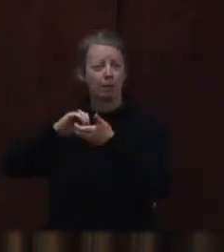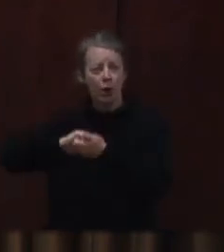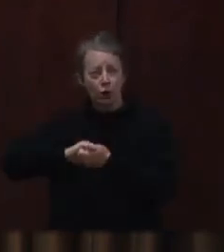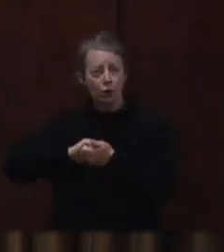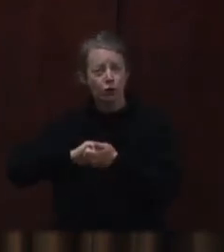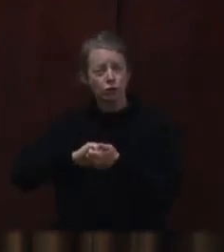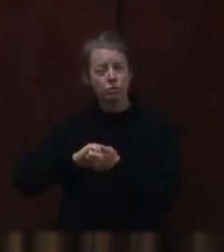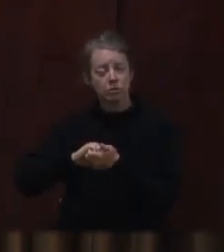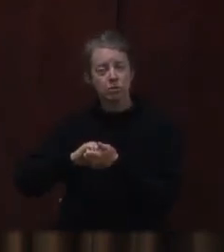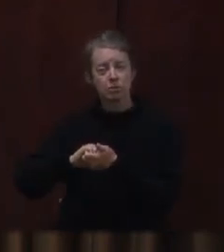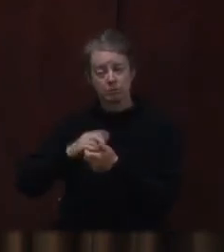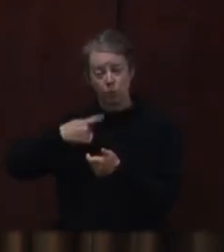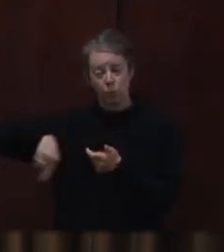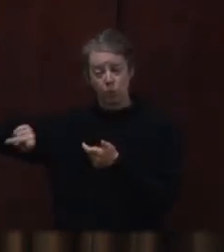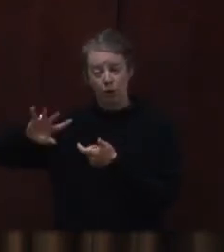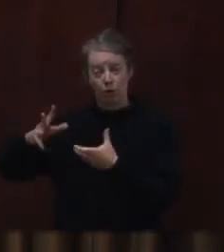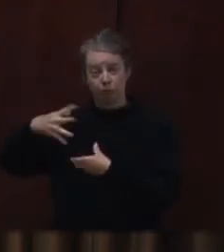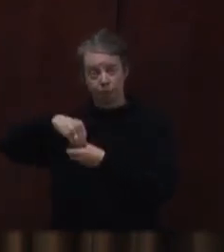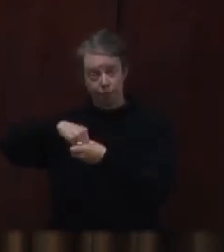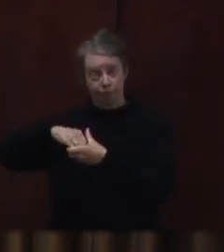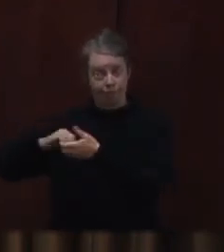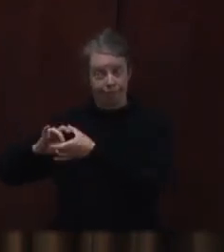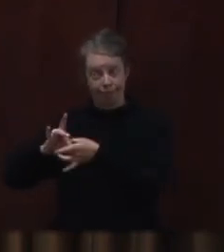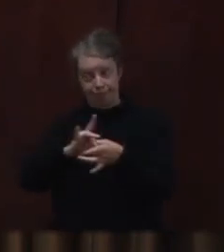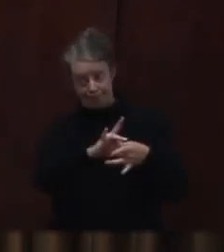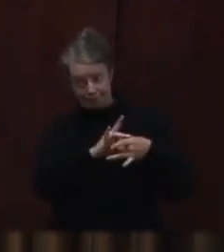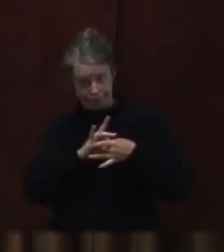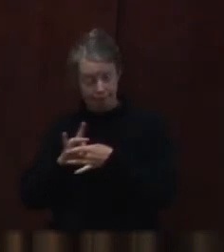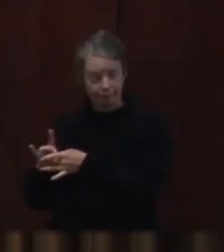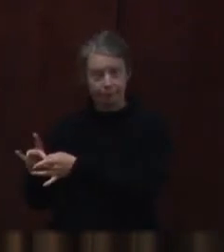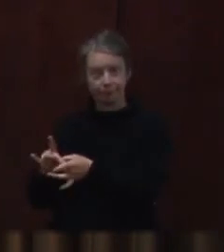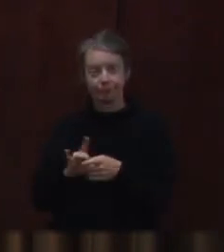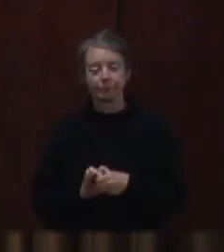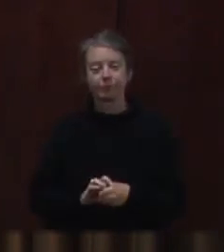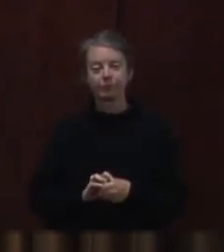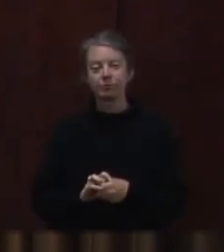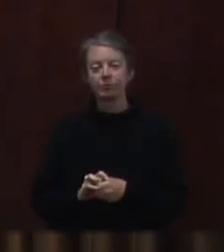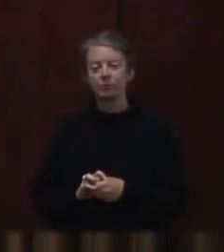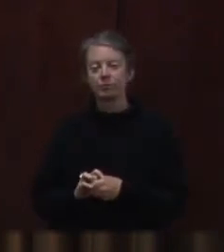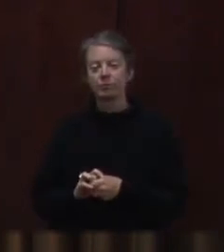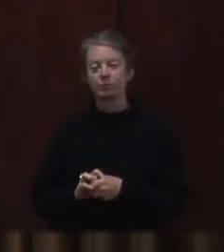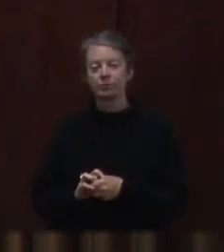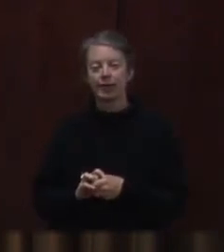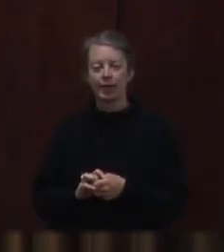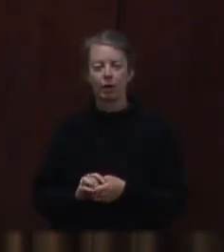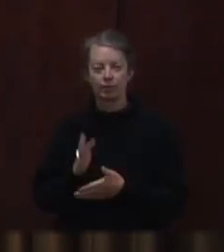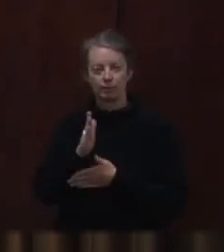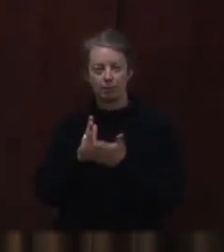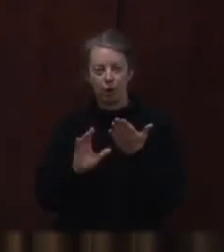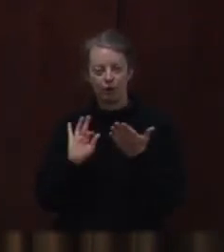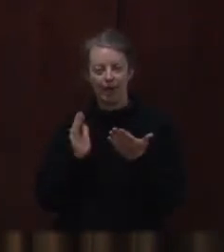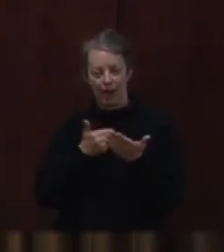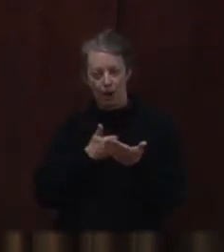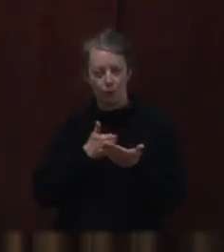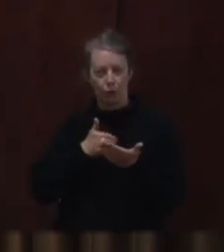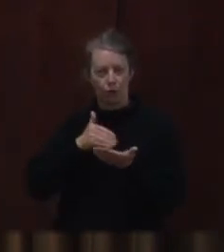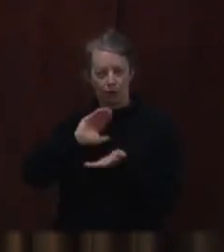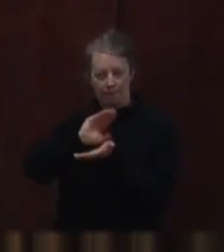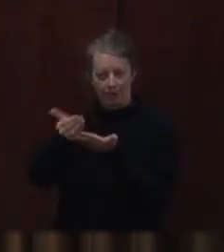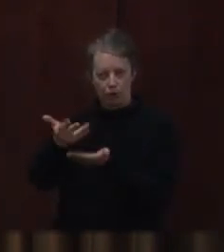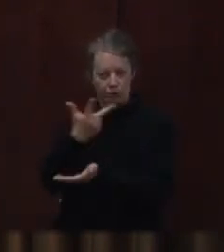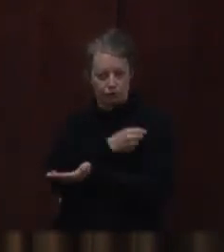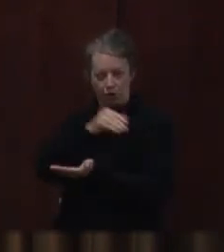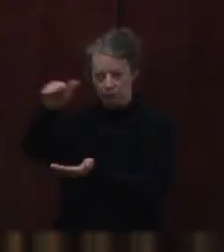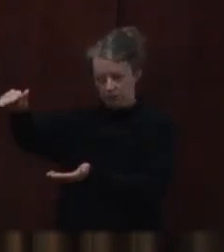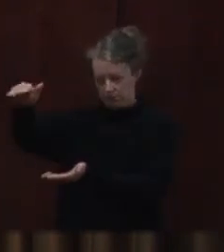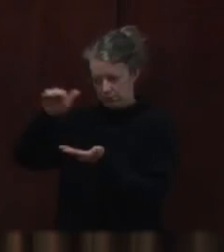other groups, then as the consortium, and we typically, as part of our allocation notification,